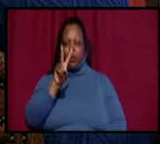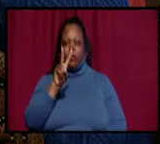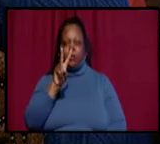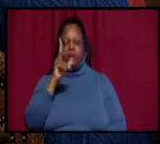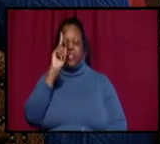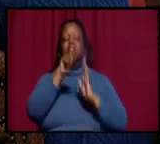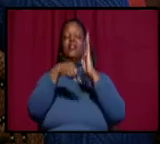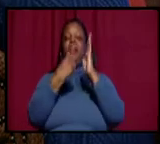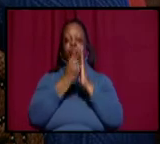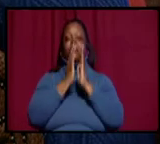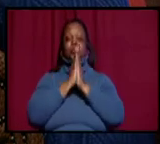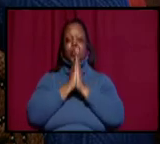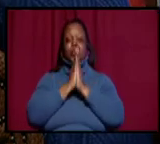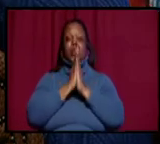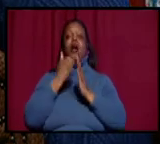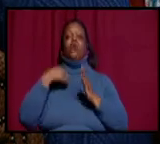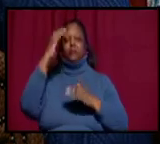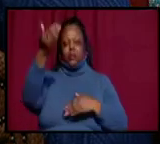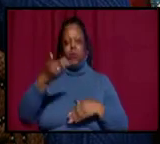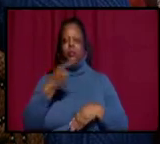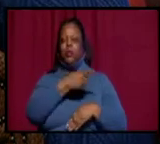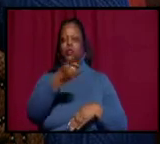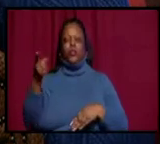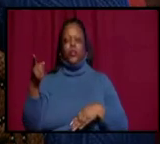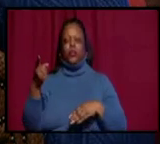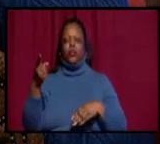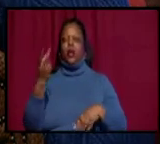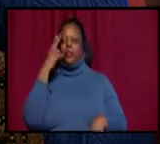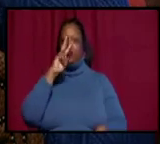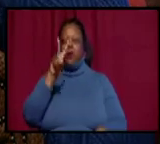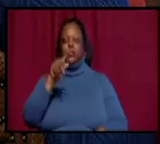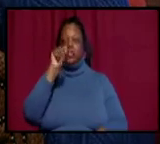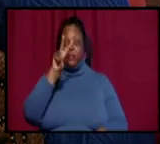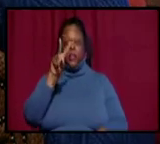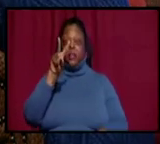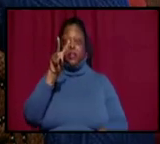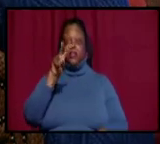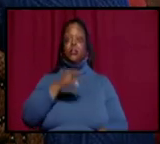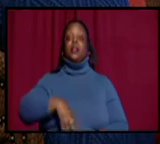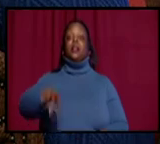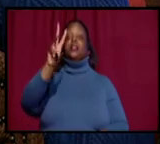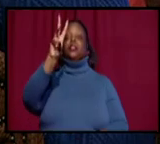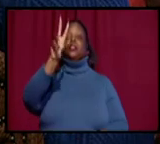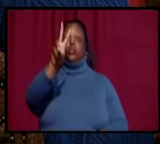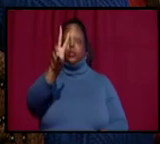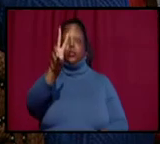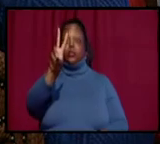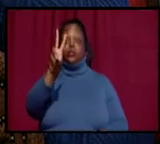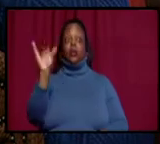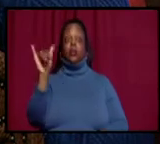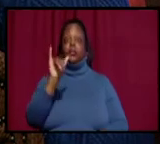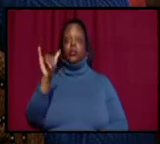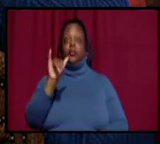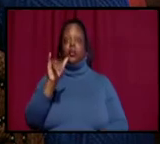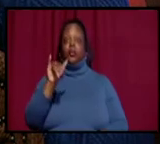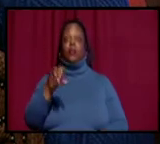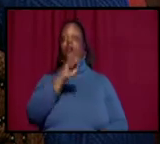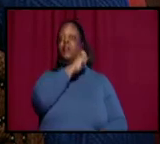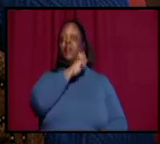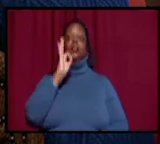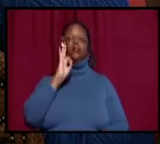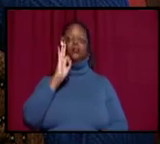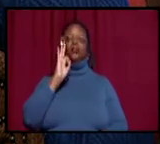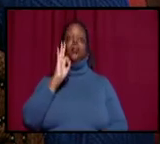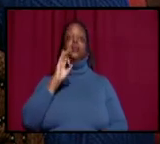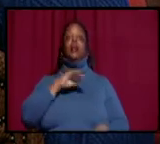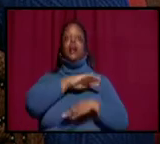this hour. I would like to welcome those of you that are viewing by way of TV 62 as well as Facebook, and